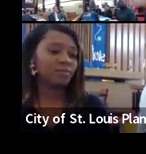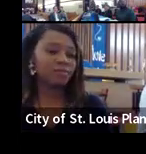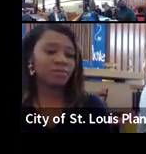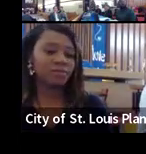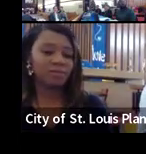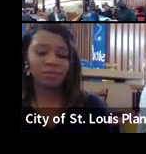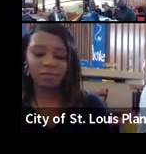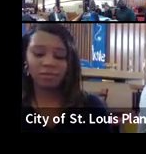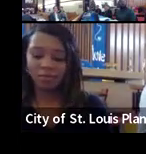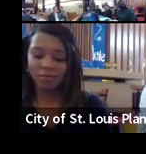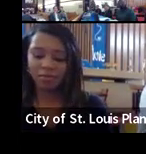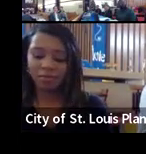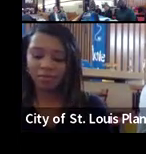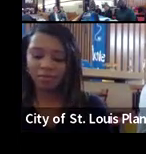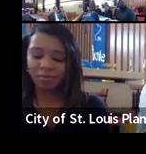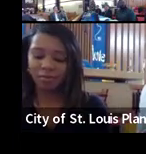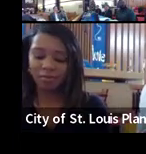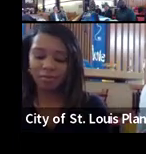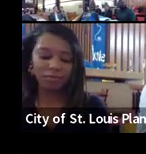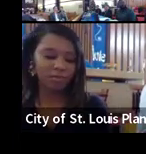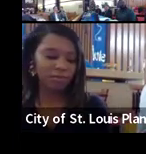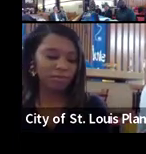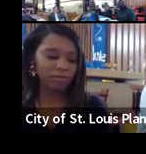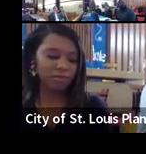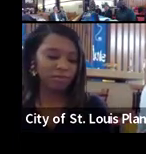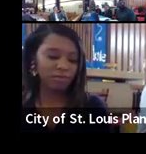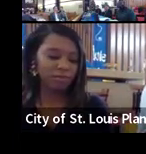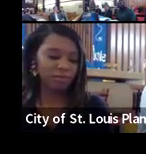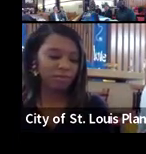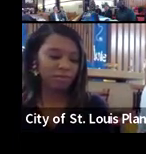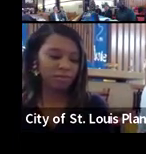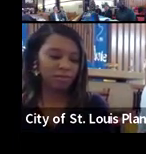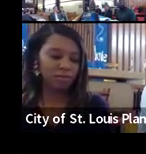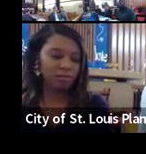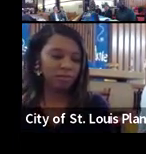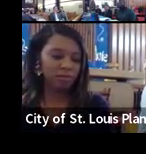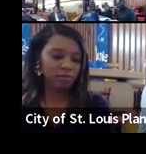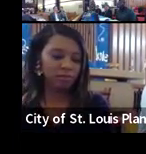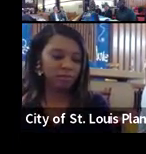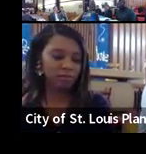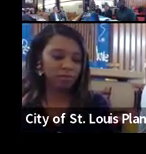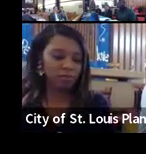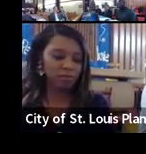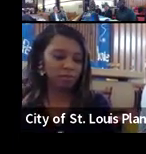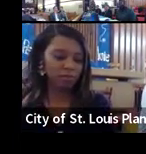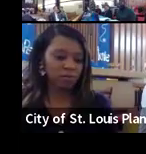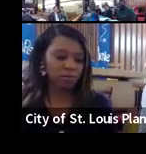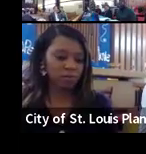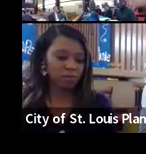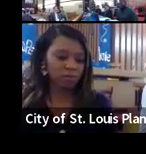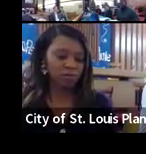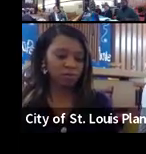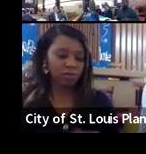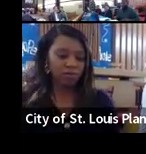time, and it's certainly a big group lift. So this is a great way to